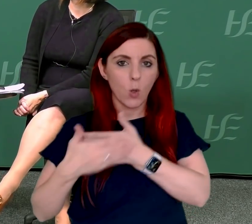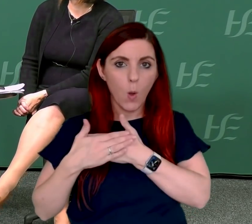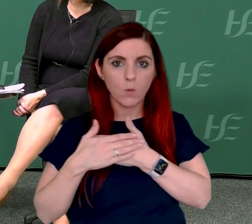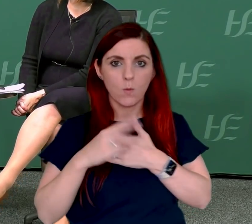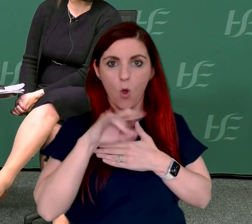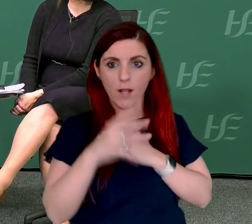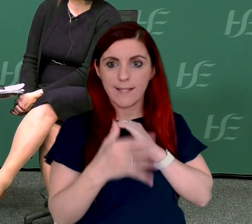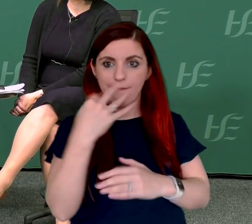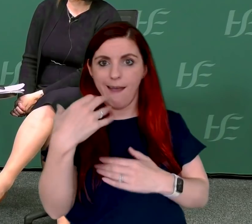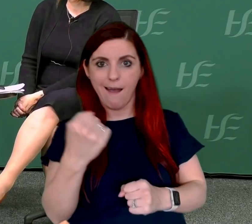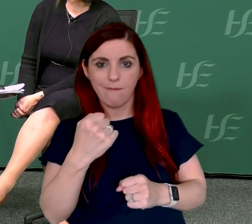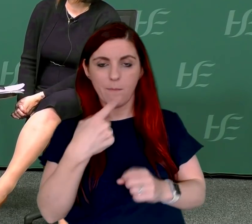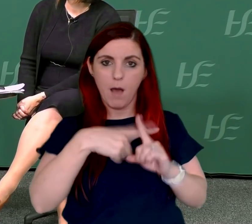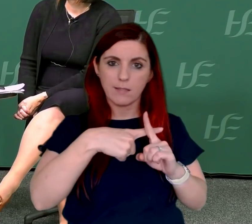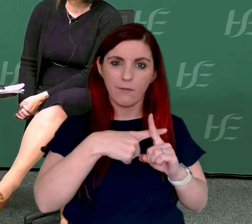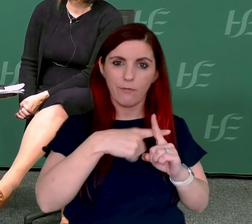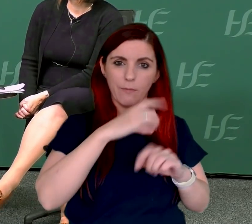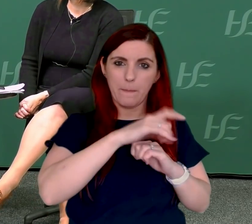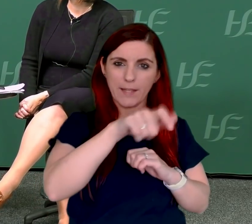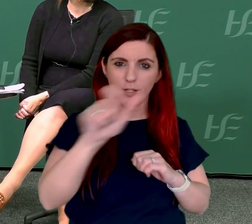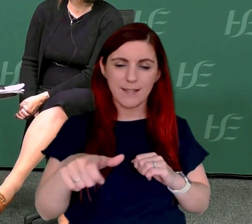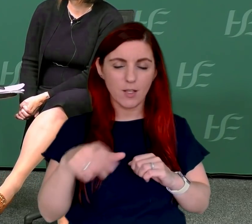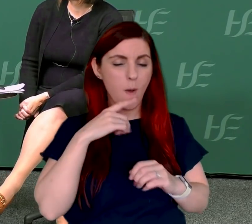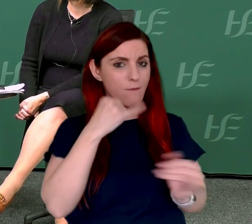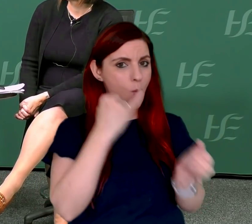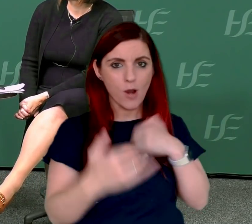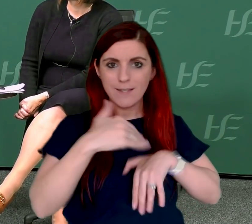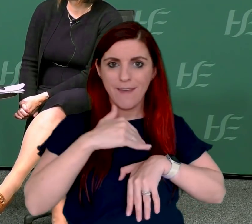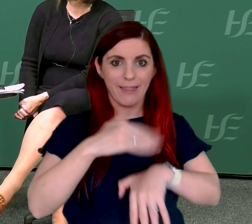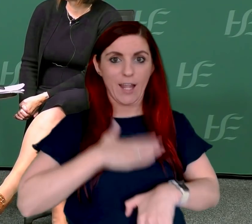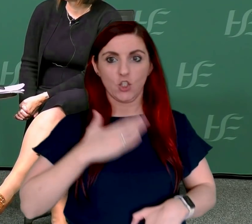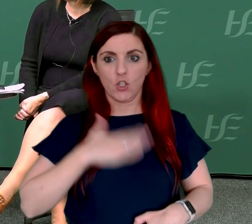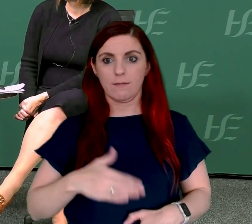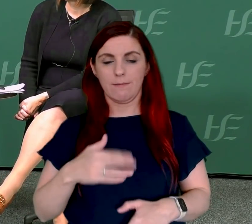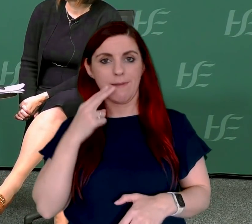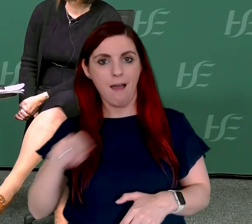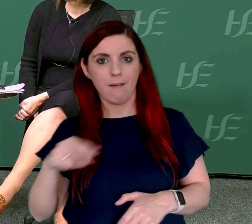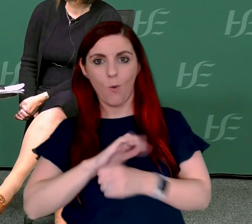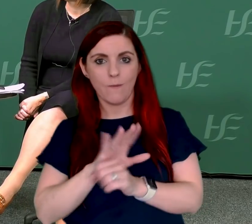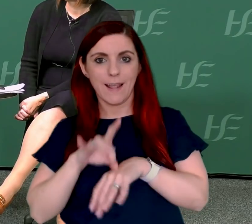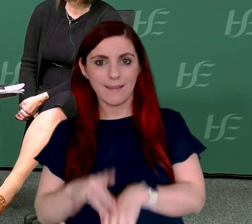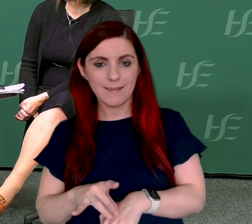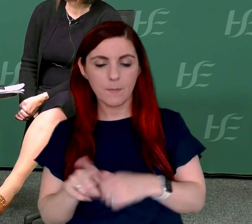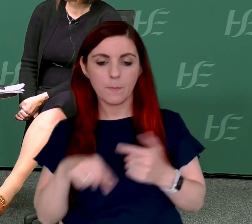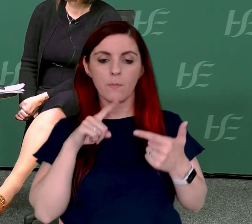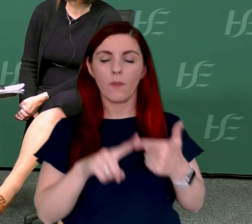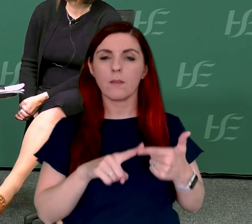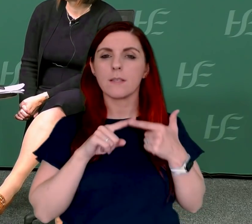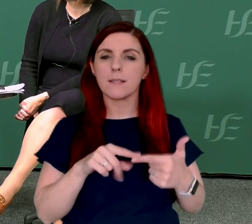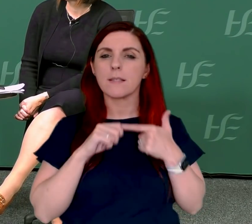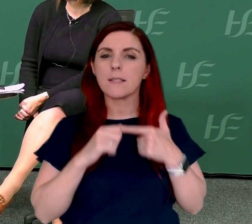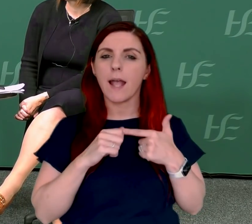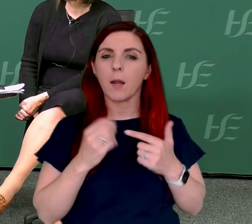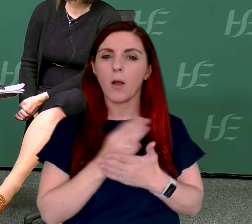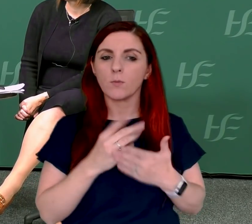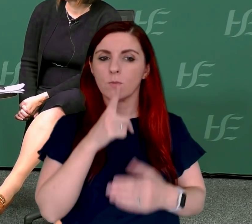in them. So it has a highly disproportionate impact on the hospital system. The second part of your question related to comparisons